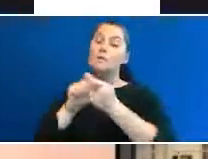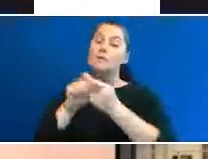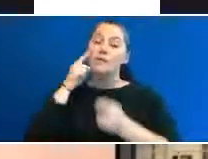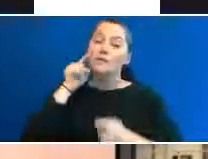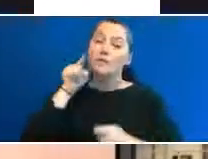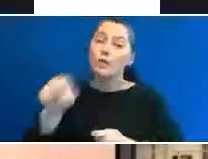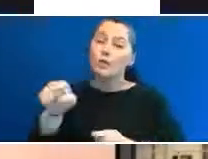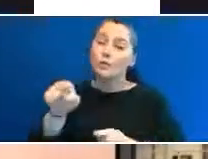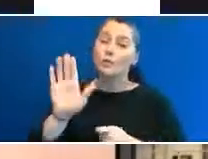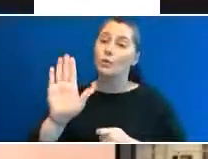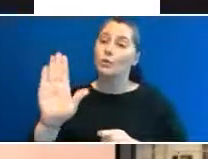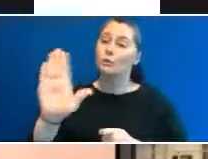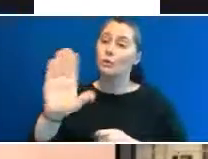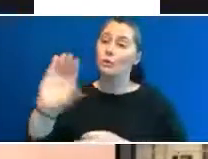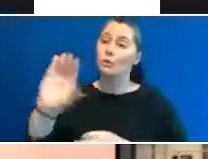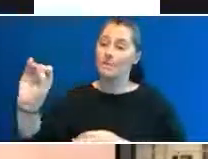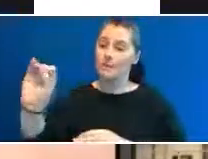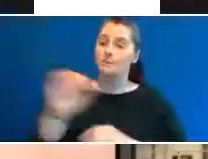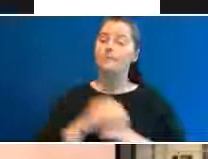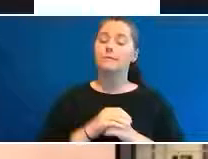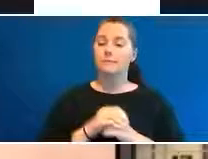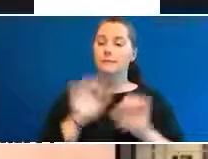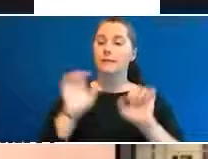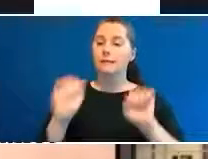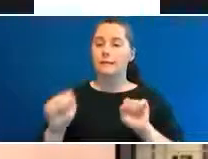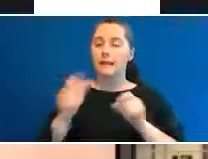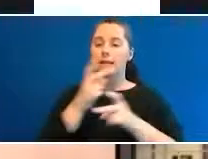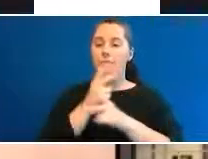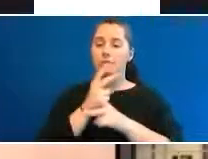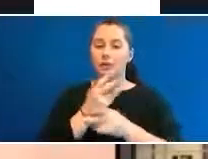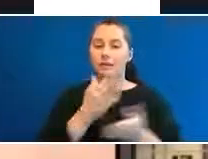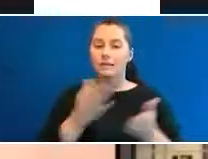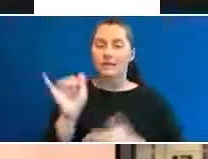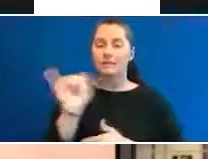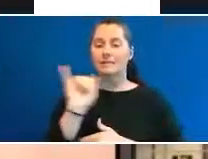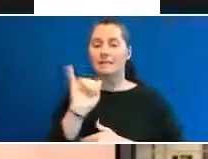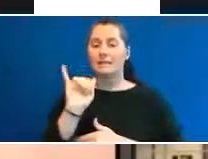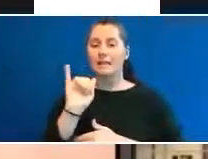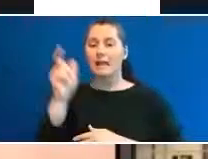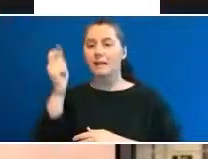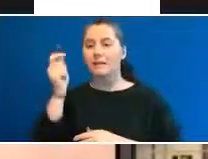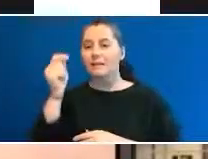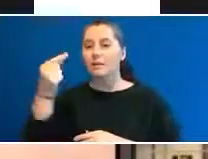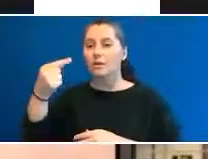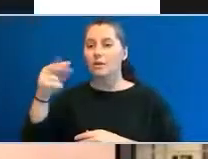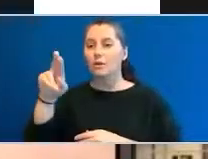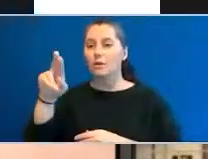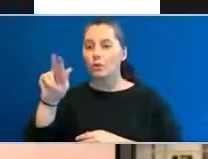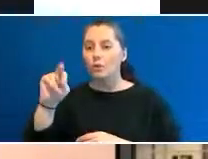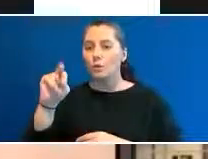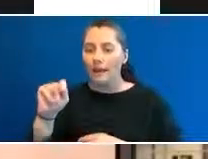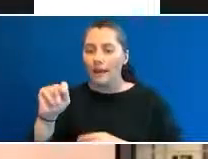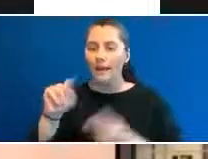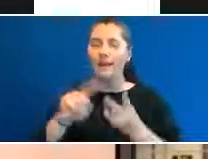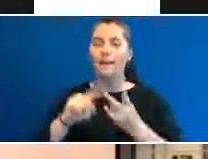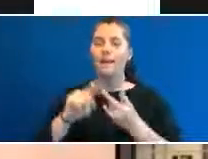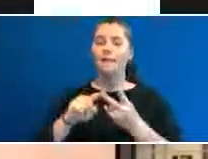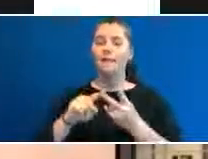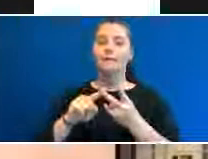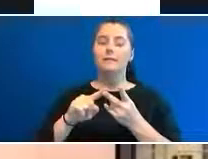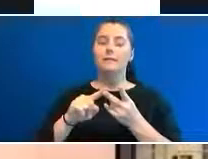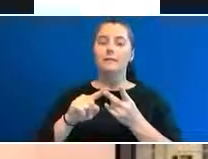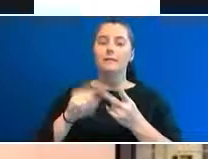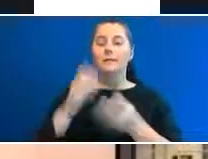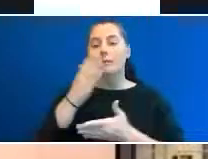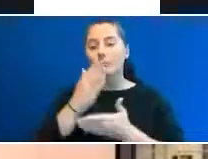company. And we can track things like grants. We can track what stage of the system it's in. And we can track whether or